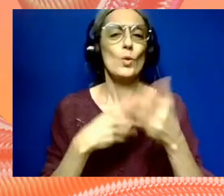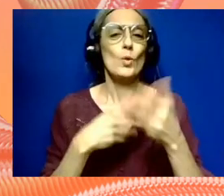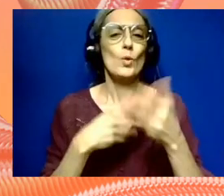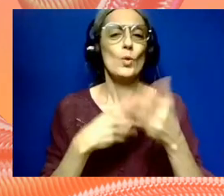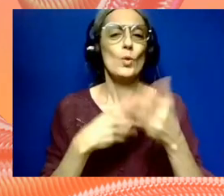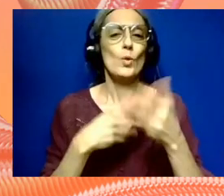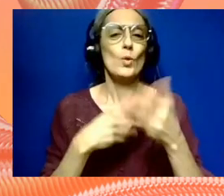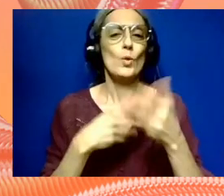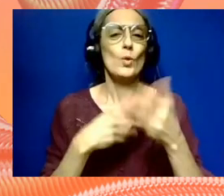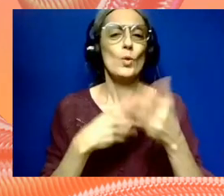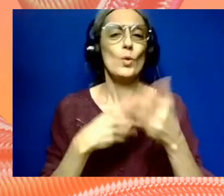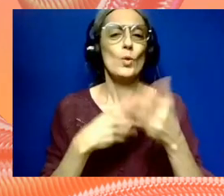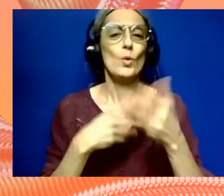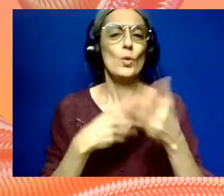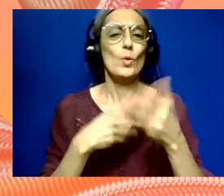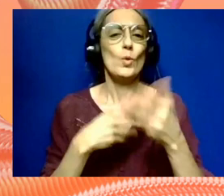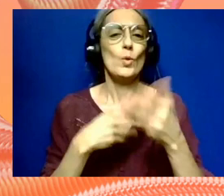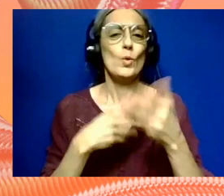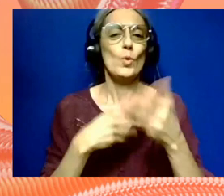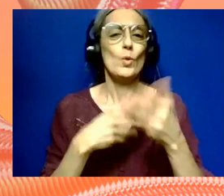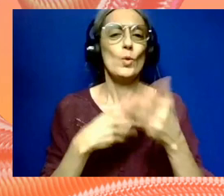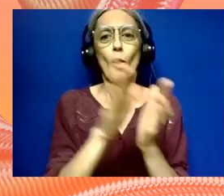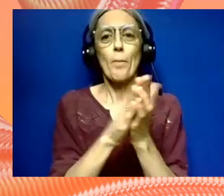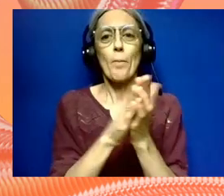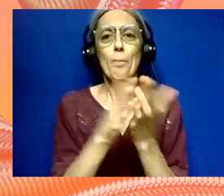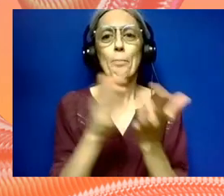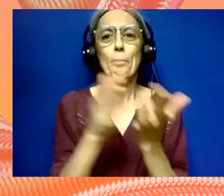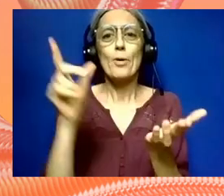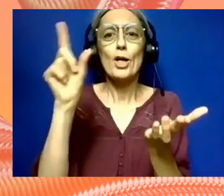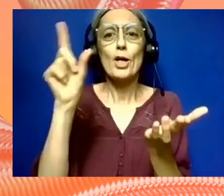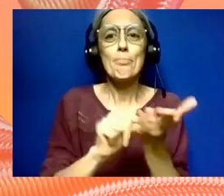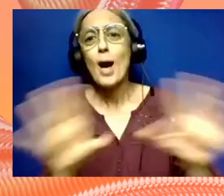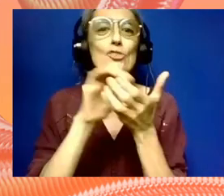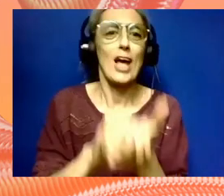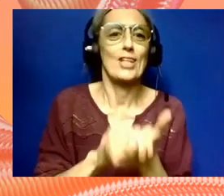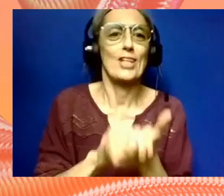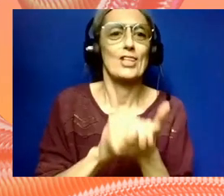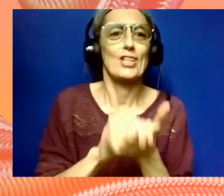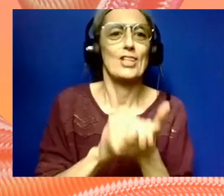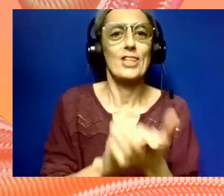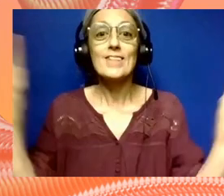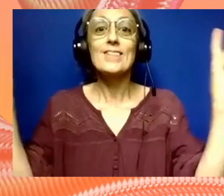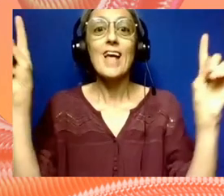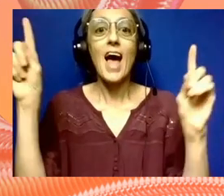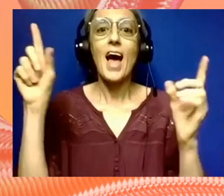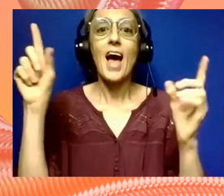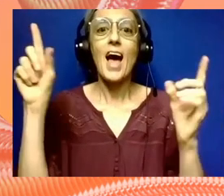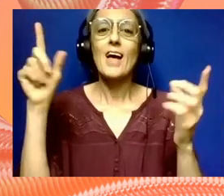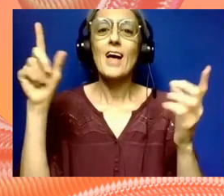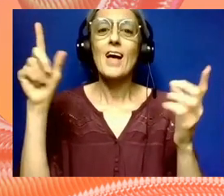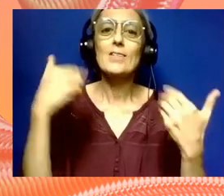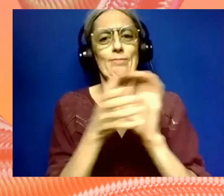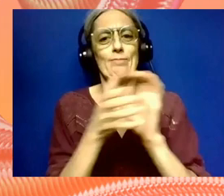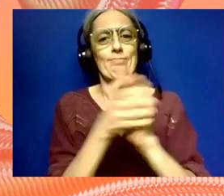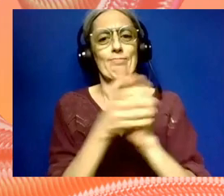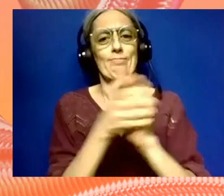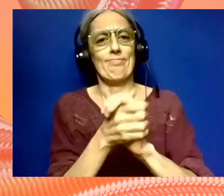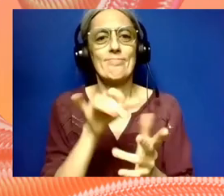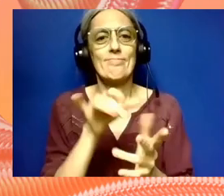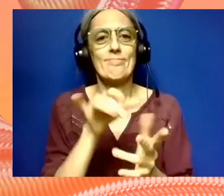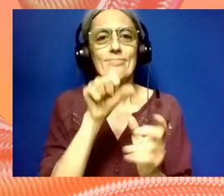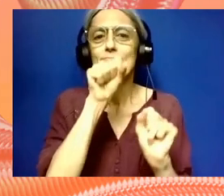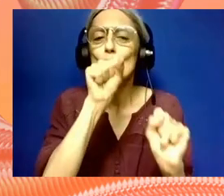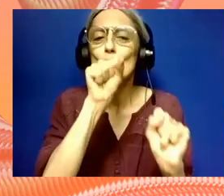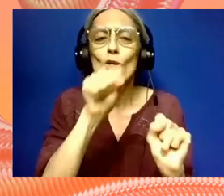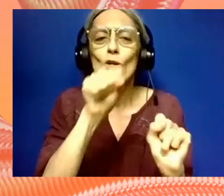on your book. Congratulations on all your success. And like everything you're doing right now is just chef's kiss. There's a reason Oprah's like,